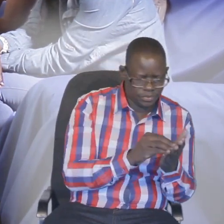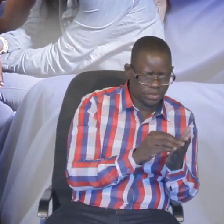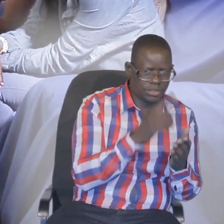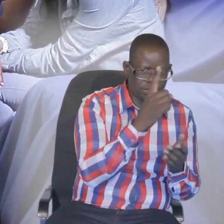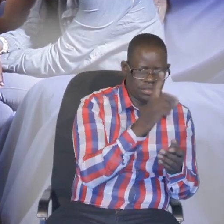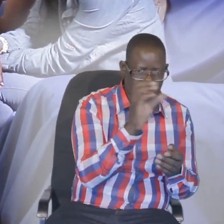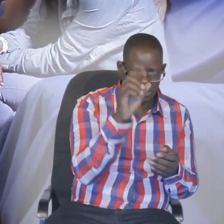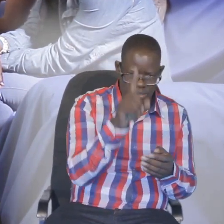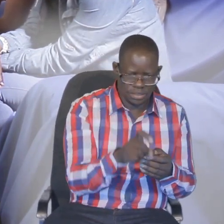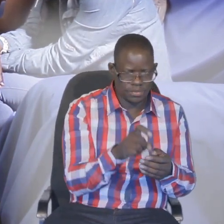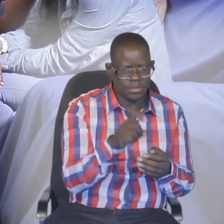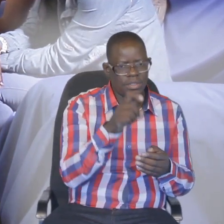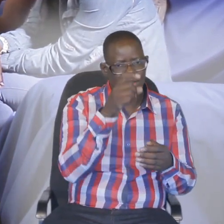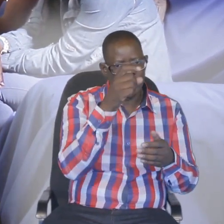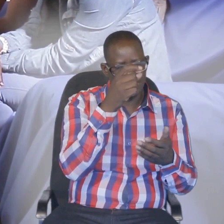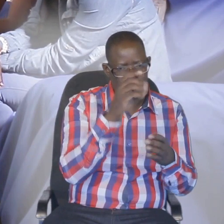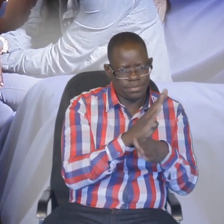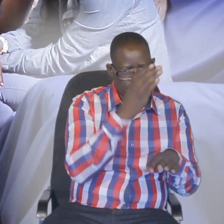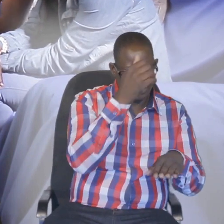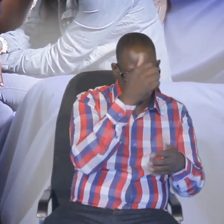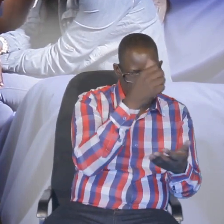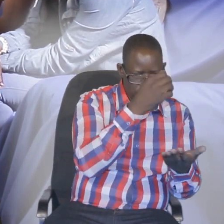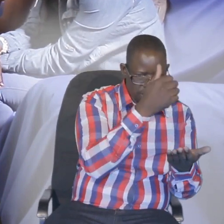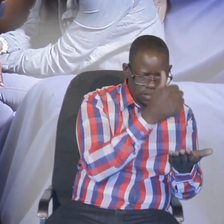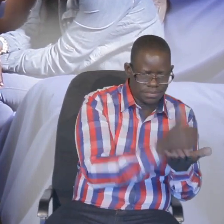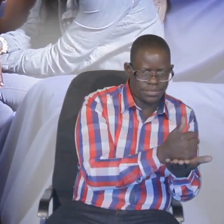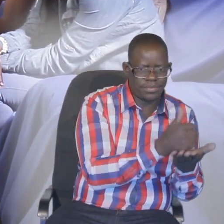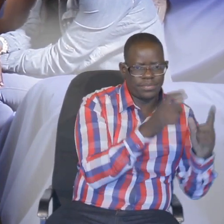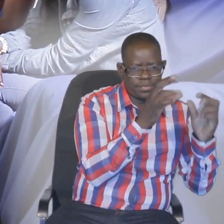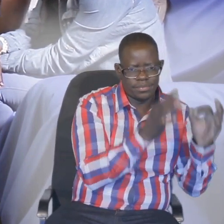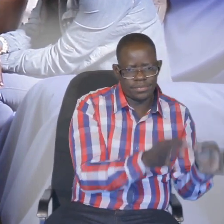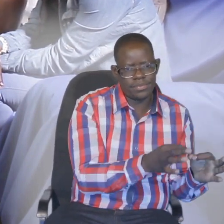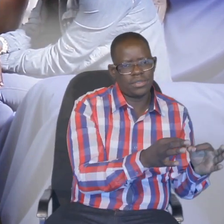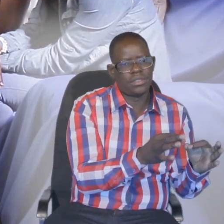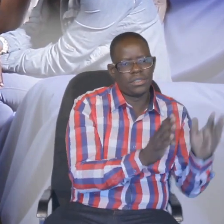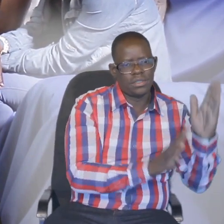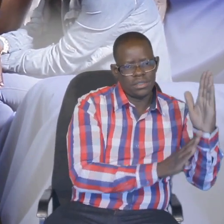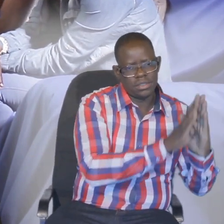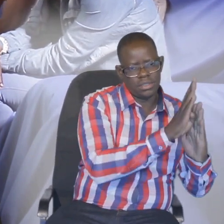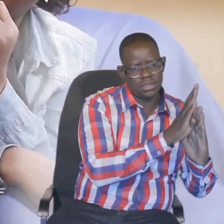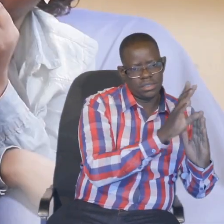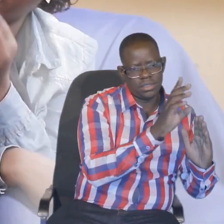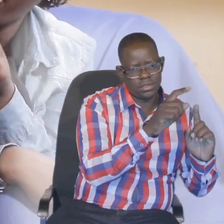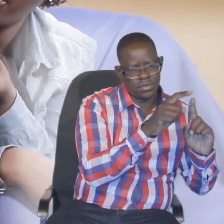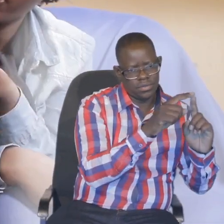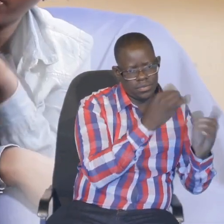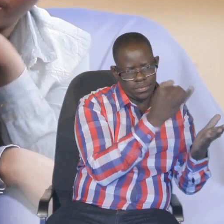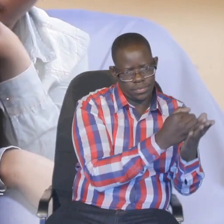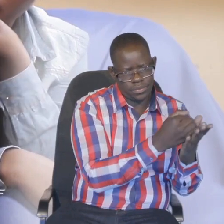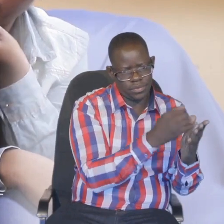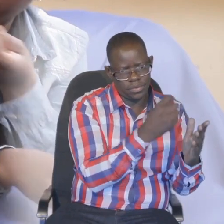into a business account. The business bank account increases on the debit side, and the owner's